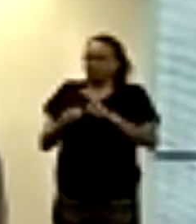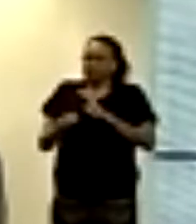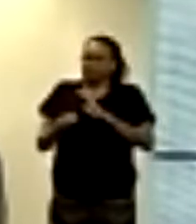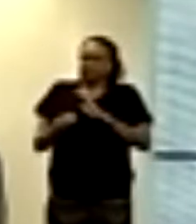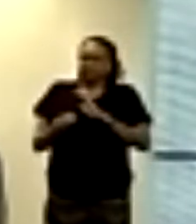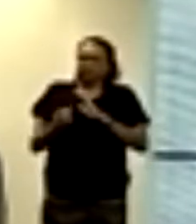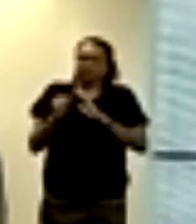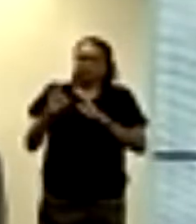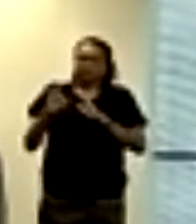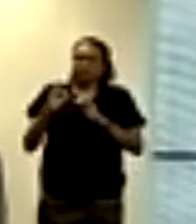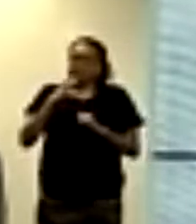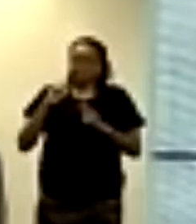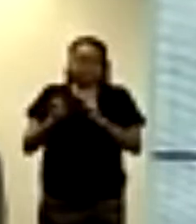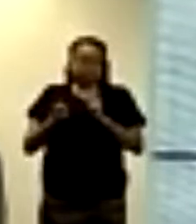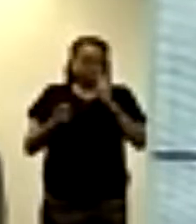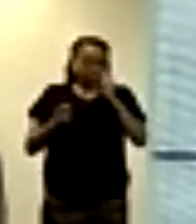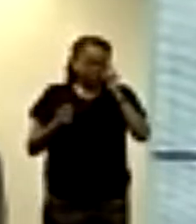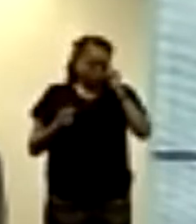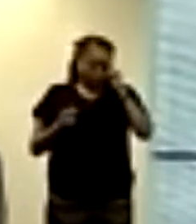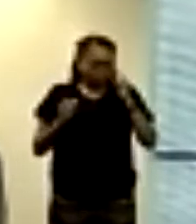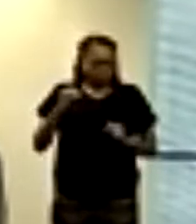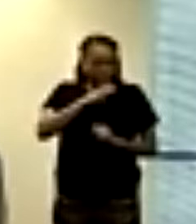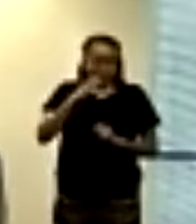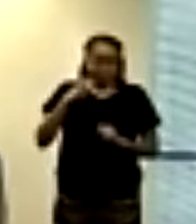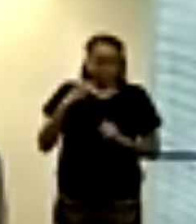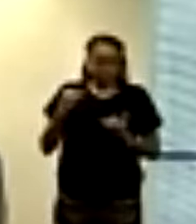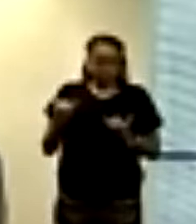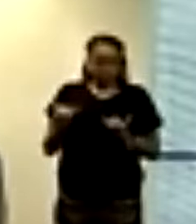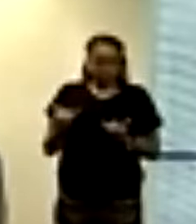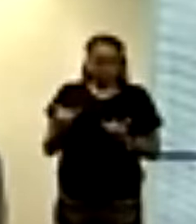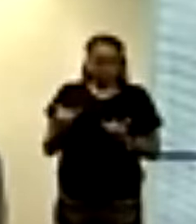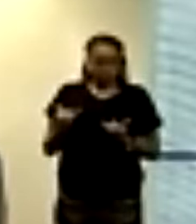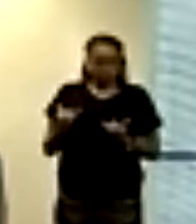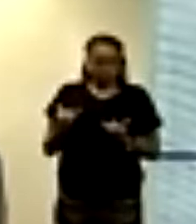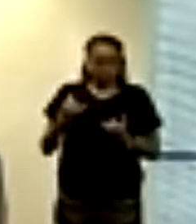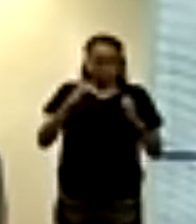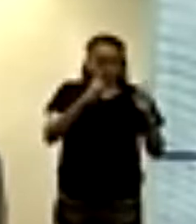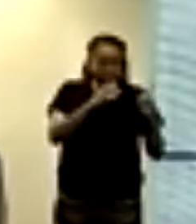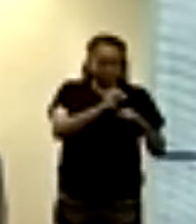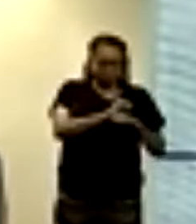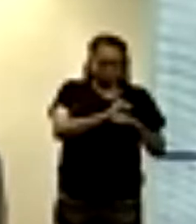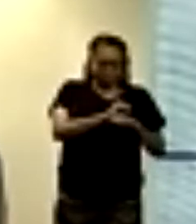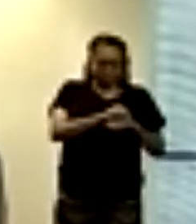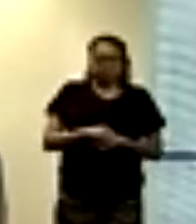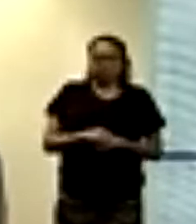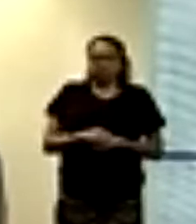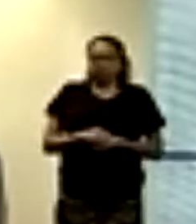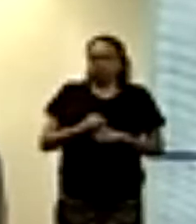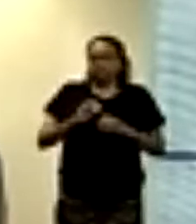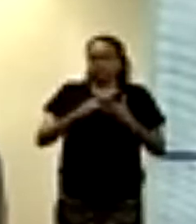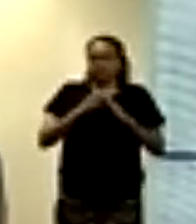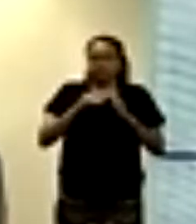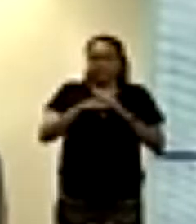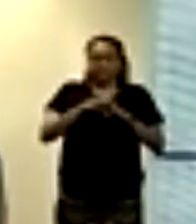the committee changes. So committees as they are now are education and employment, community